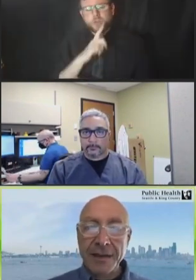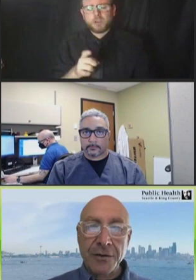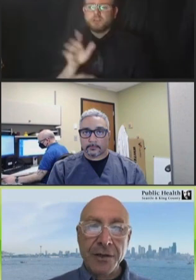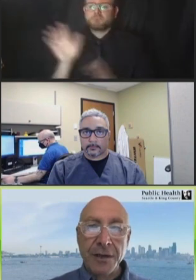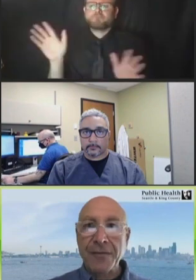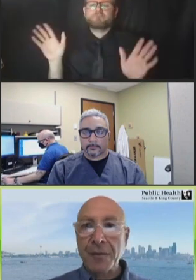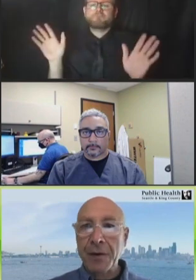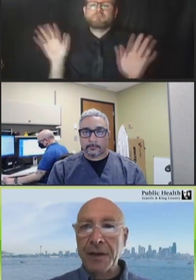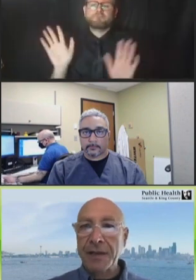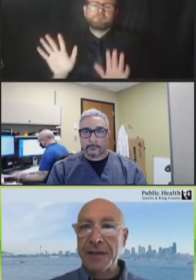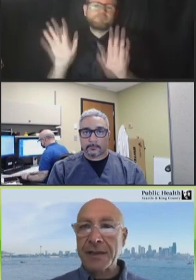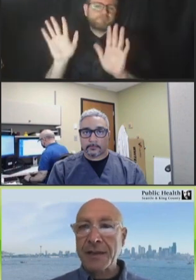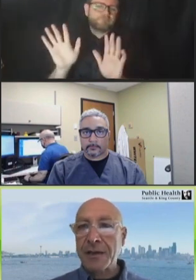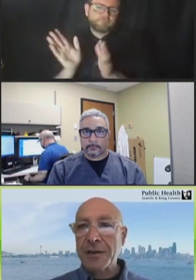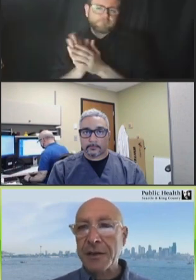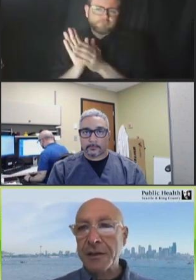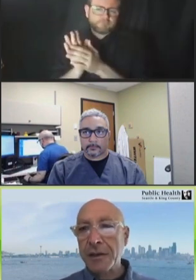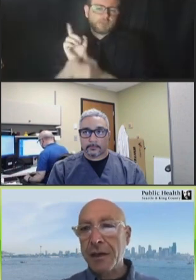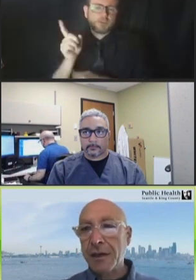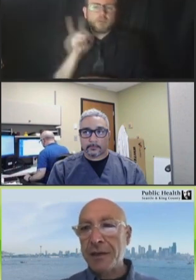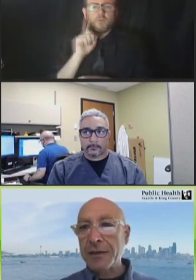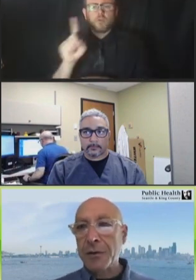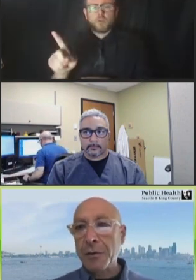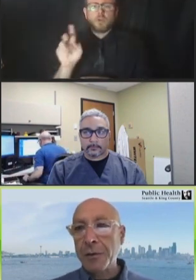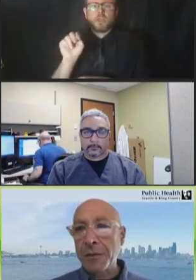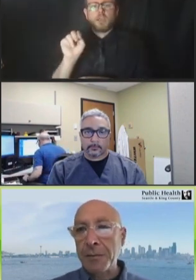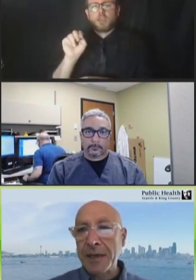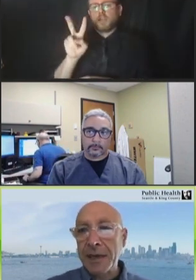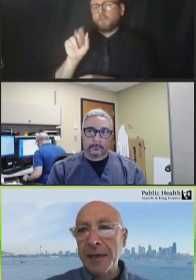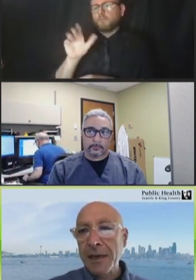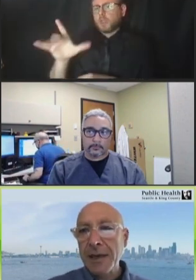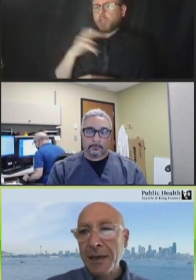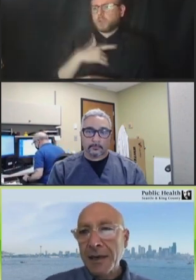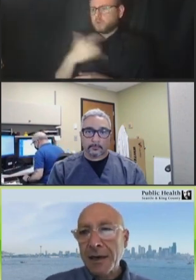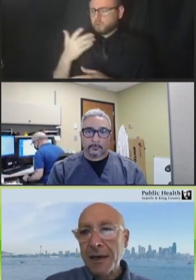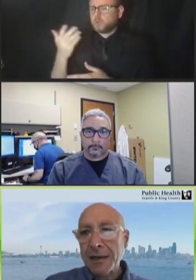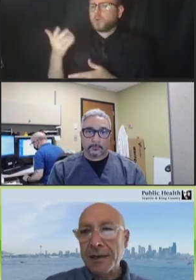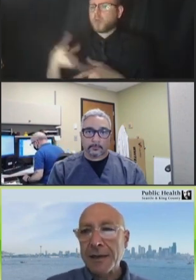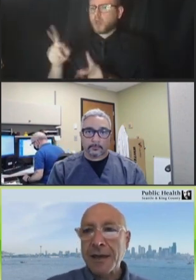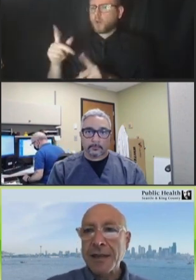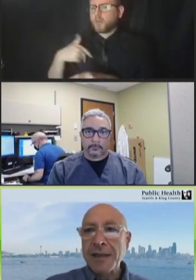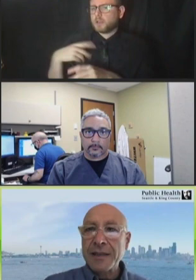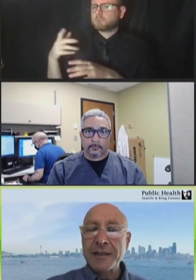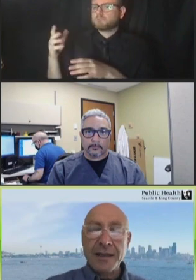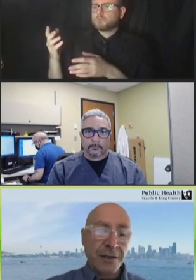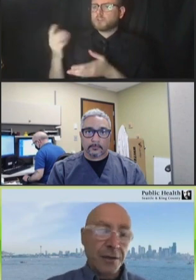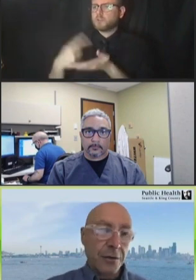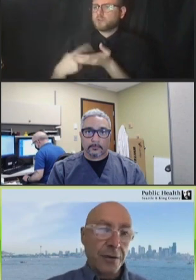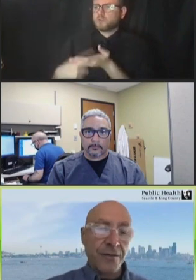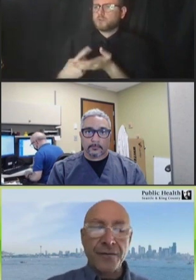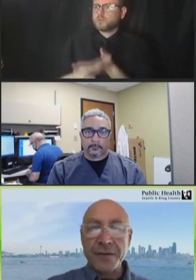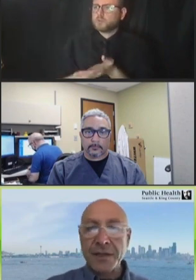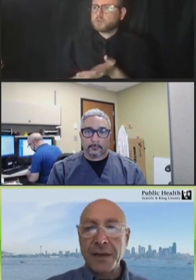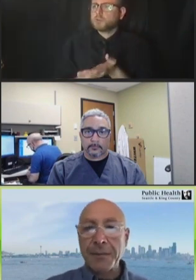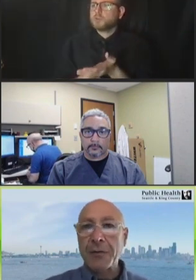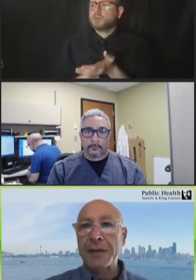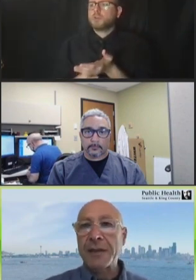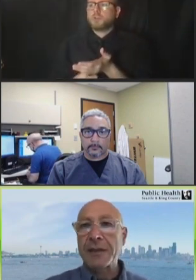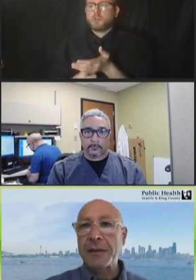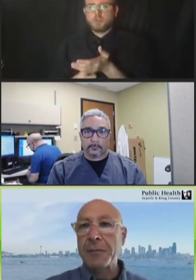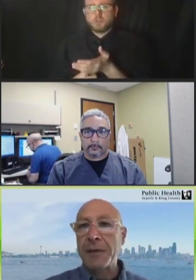NVAC leadership for bringing this discussion to the meeting. I think this issue of